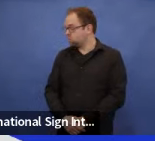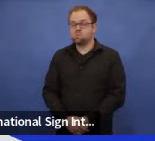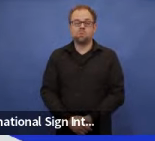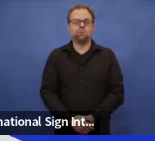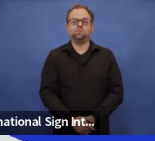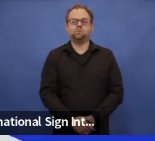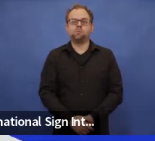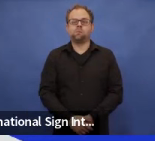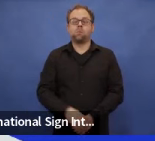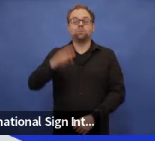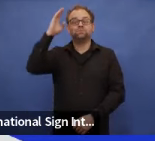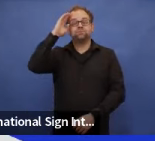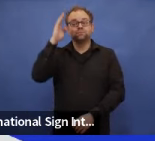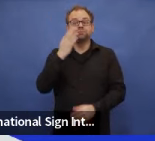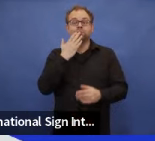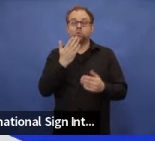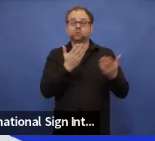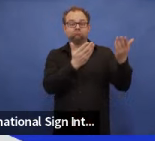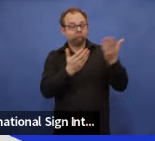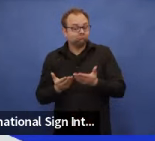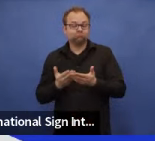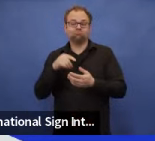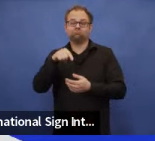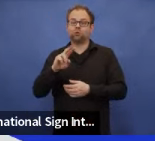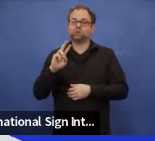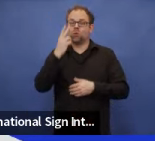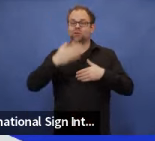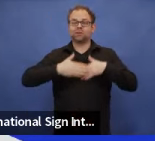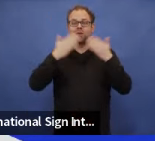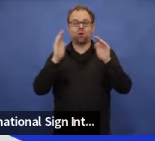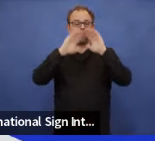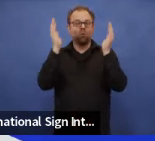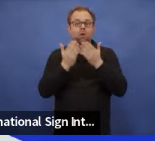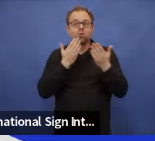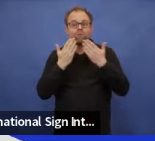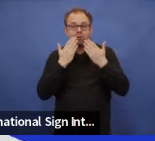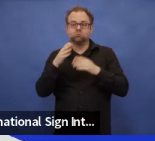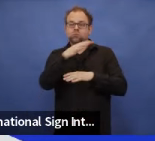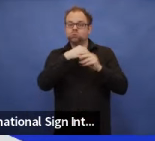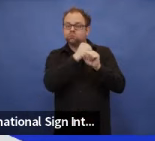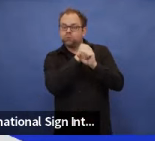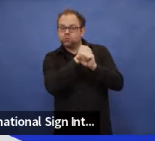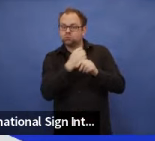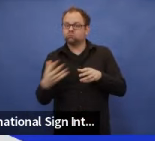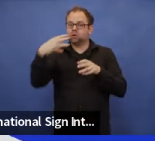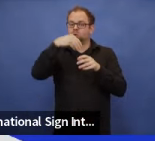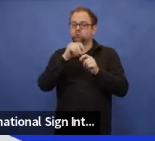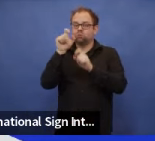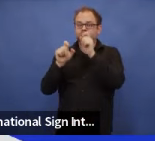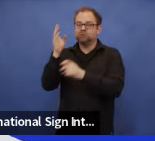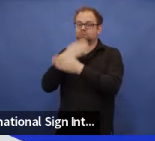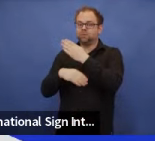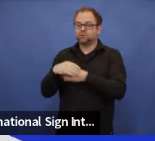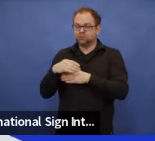Good morning, afternoon, and evening, everyone. Thank you so much for joining us on the second day of the